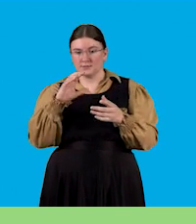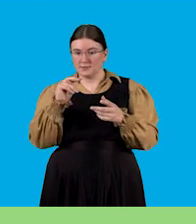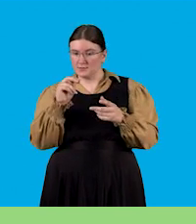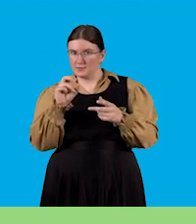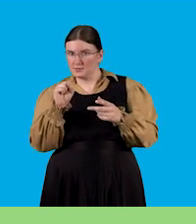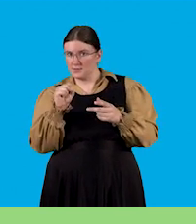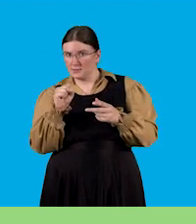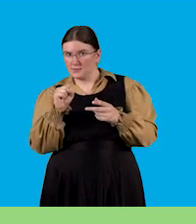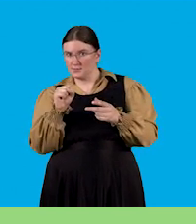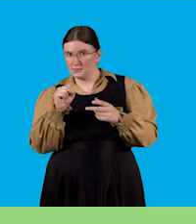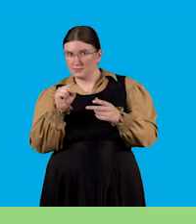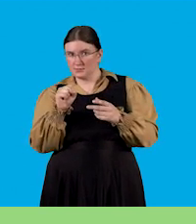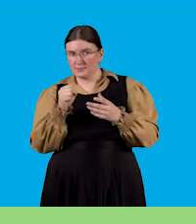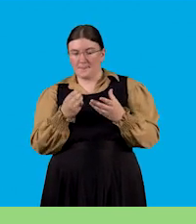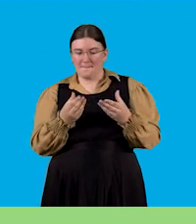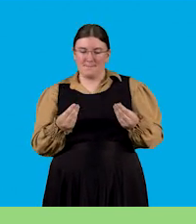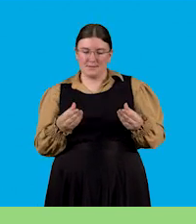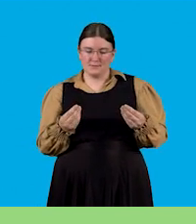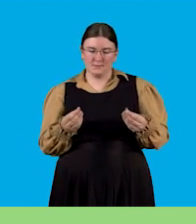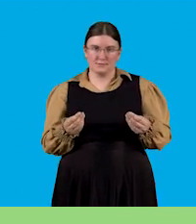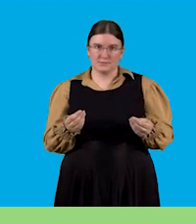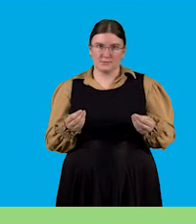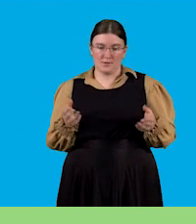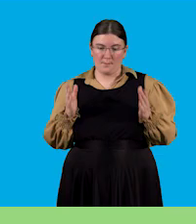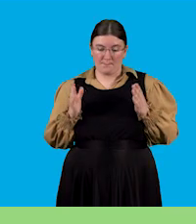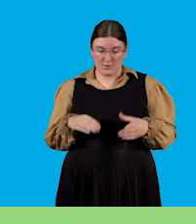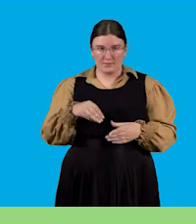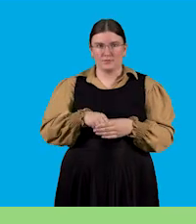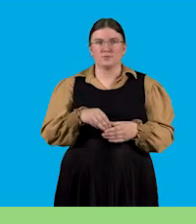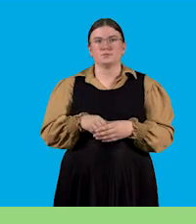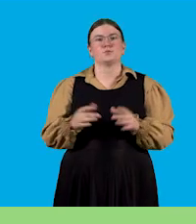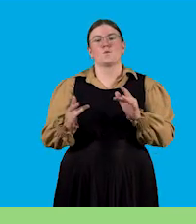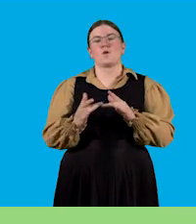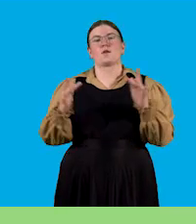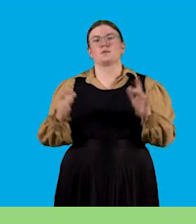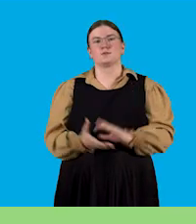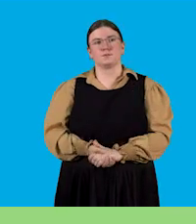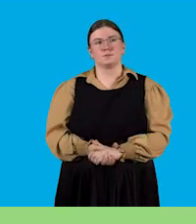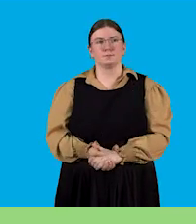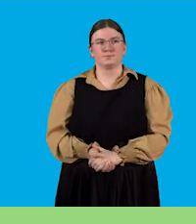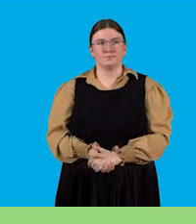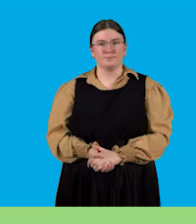the central nervous system to muscles and organs.